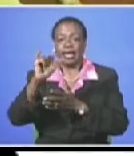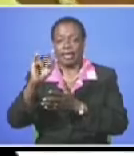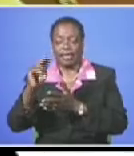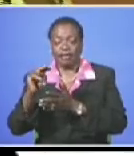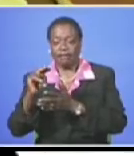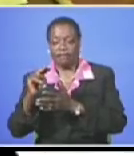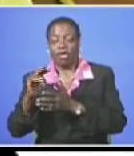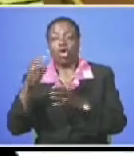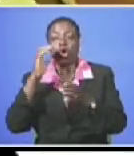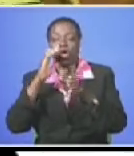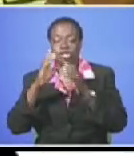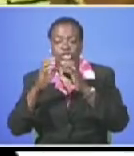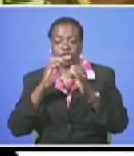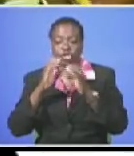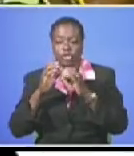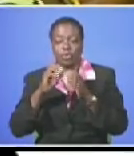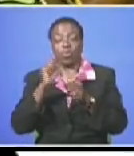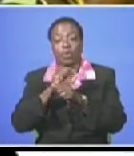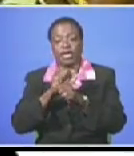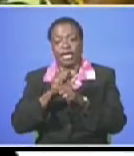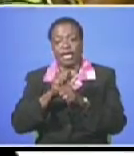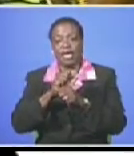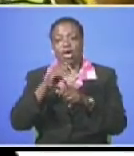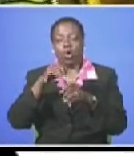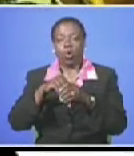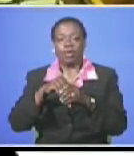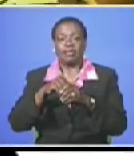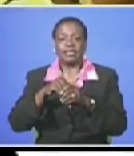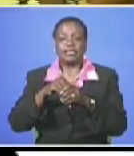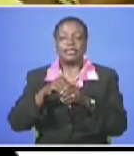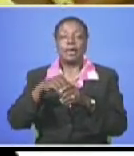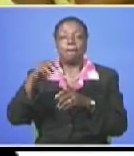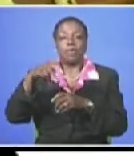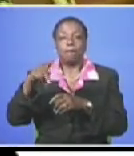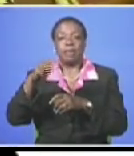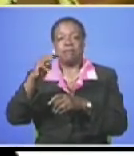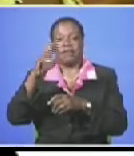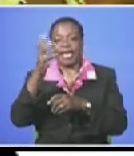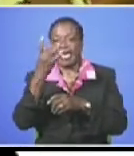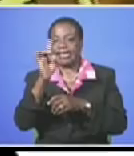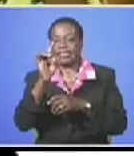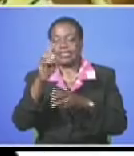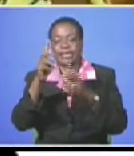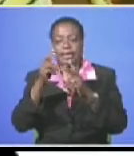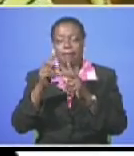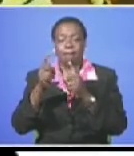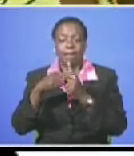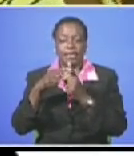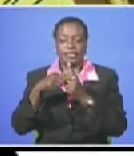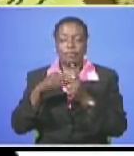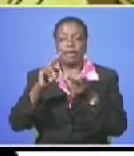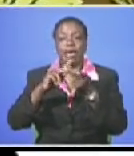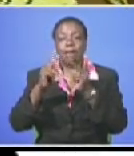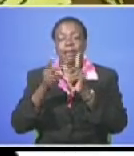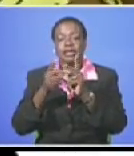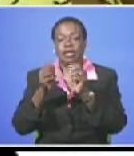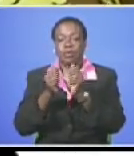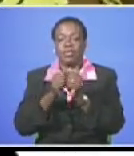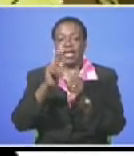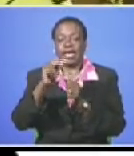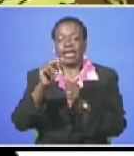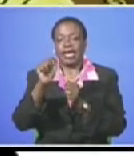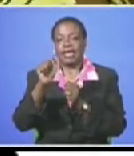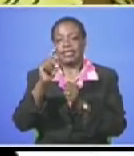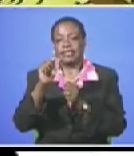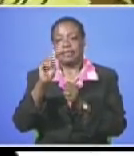been working on this Pompey mural for about 18 months to get to this point today, and we are going to be partnering also with the NAGB on their